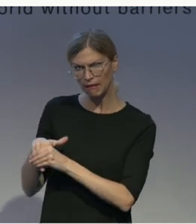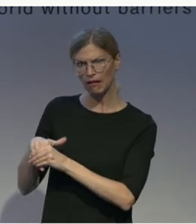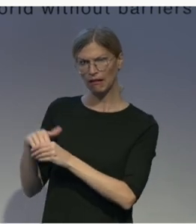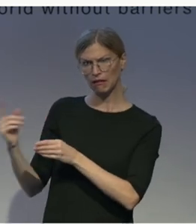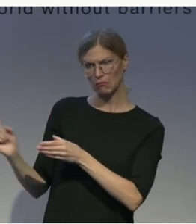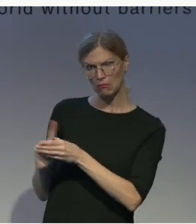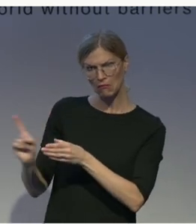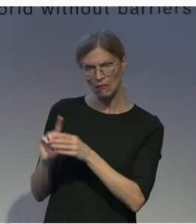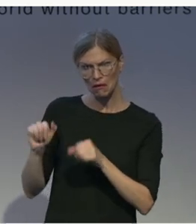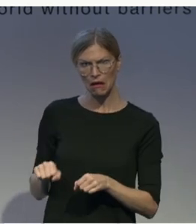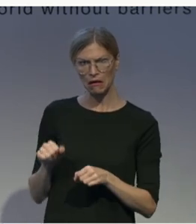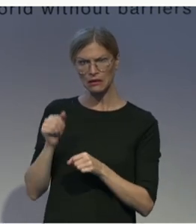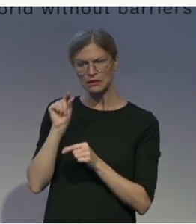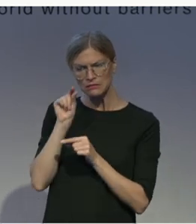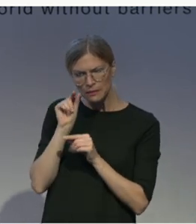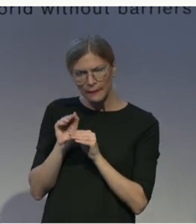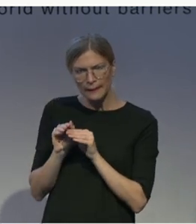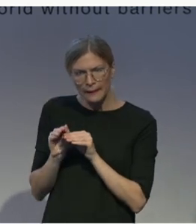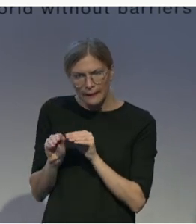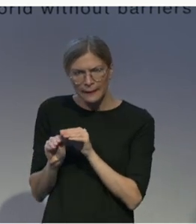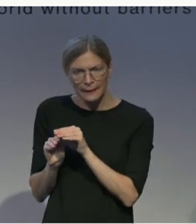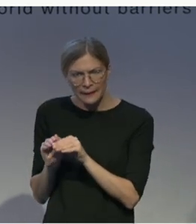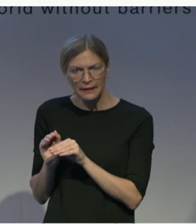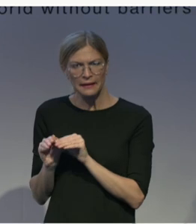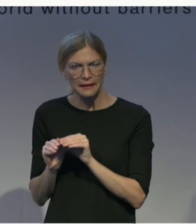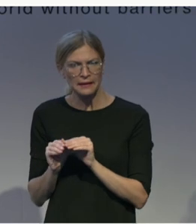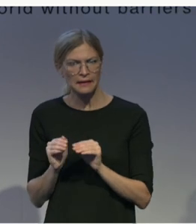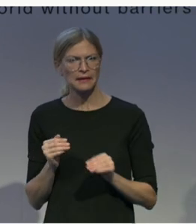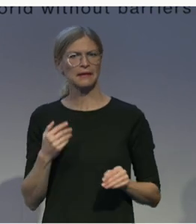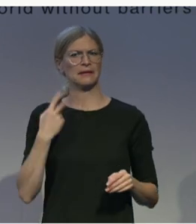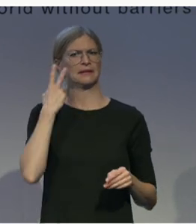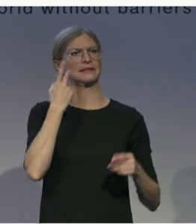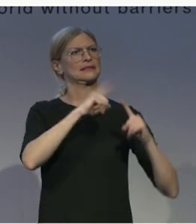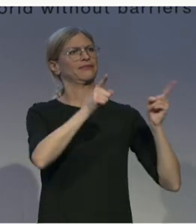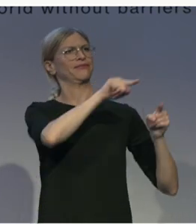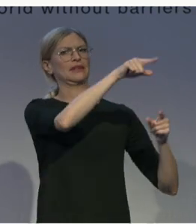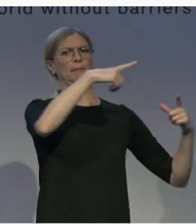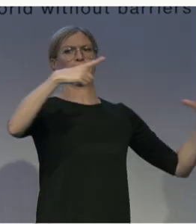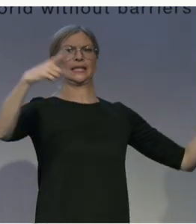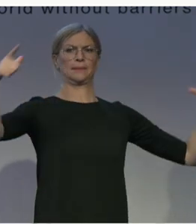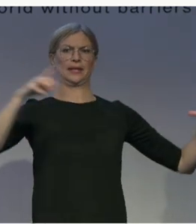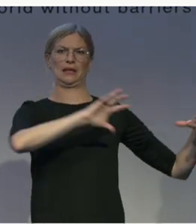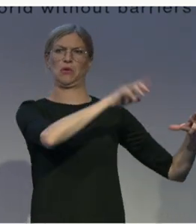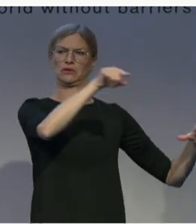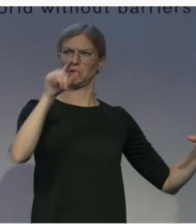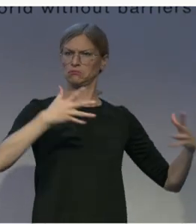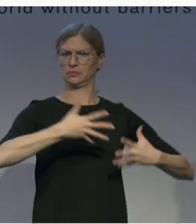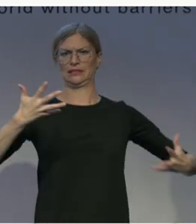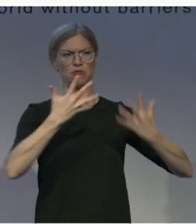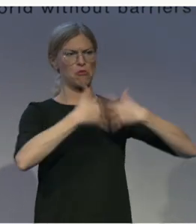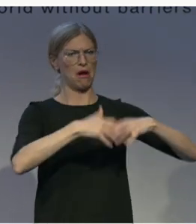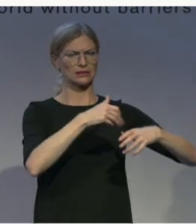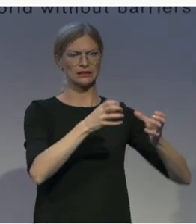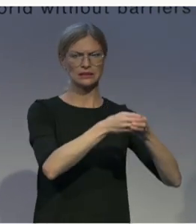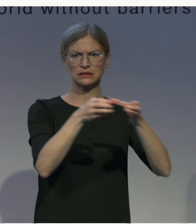the least. You look at majority of European countries, majority of disabled organizations, you have very few disabled